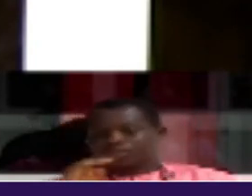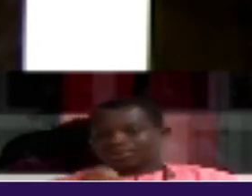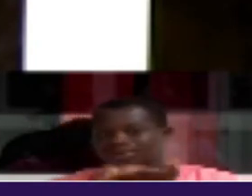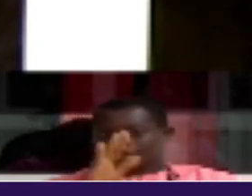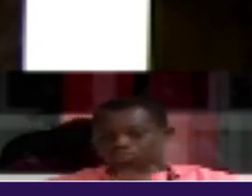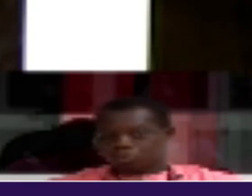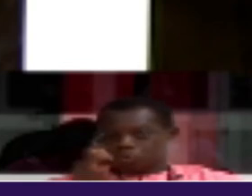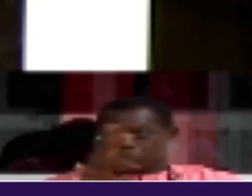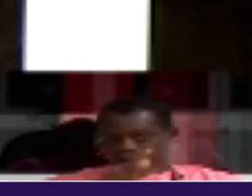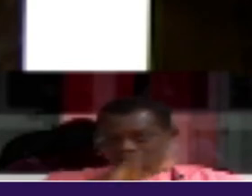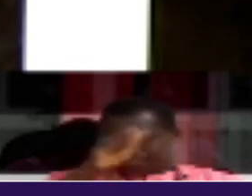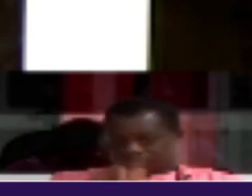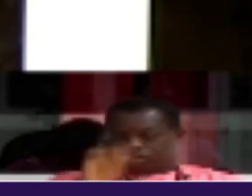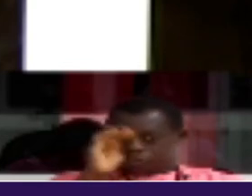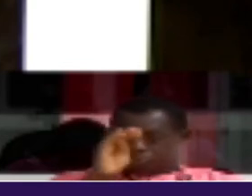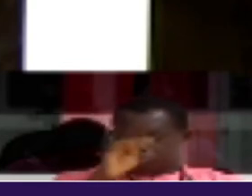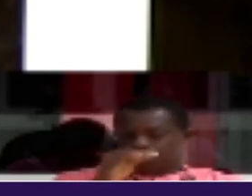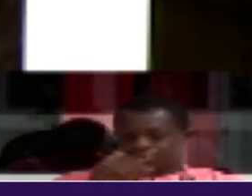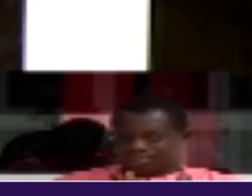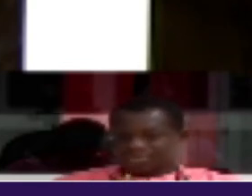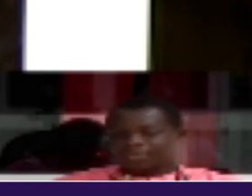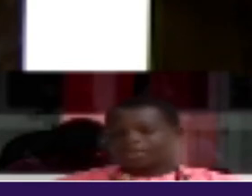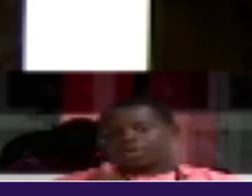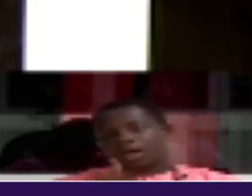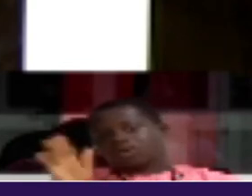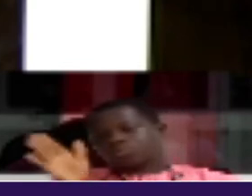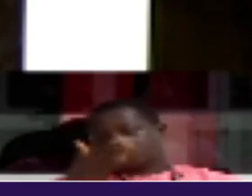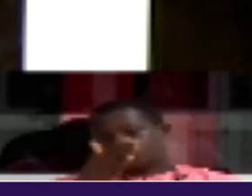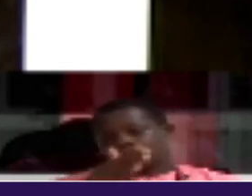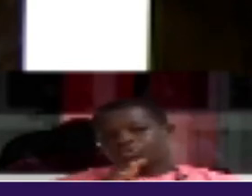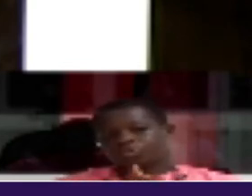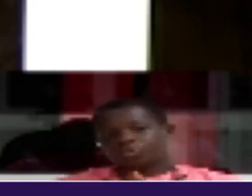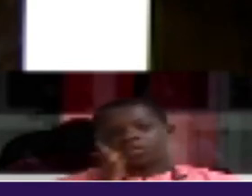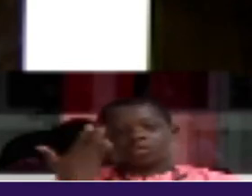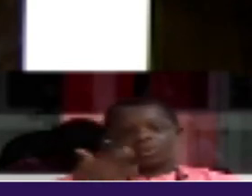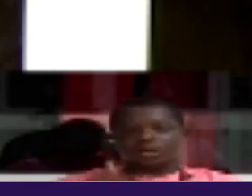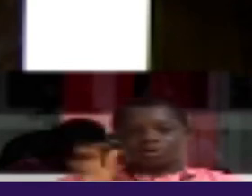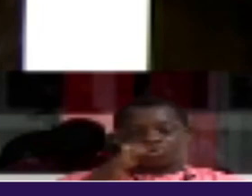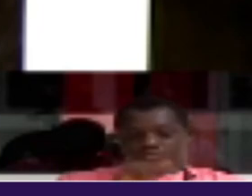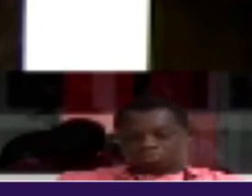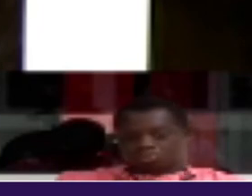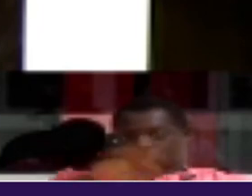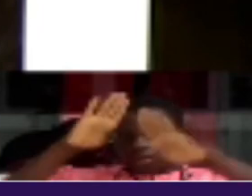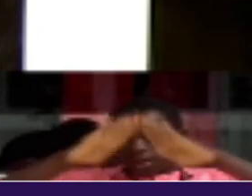come and call me. So I went. When I went to his house,